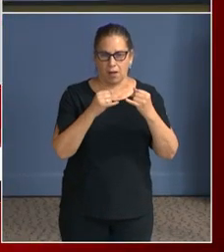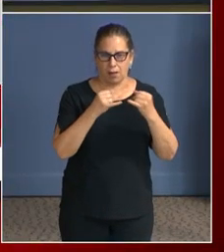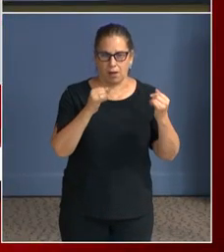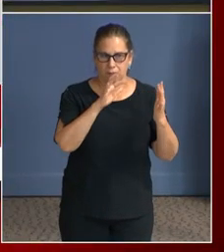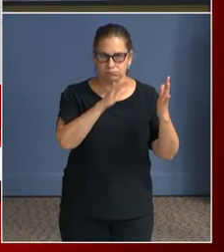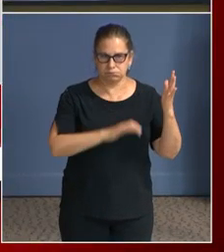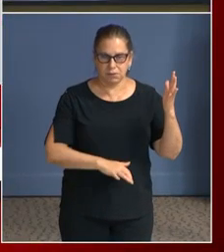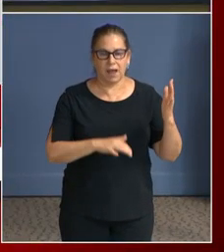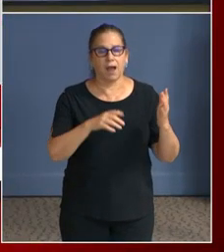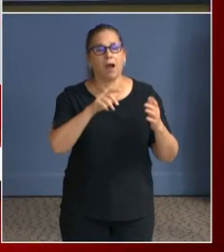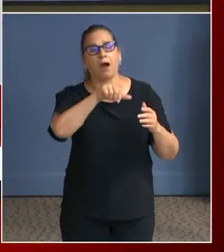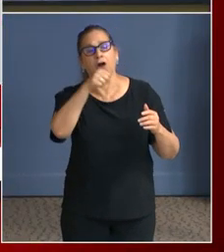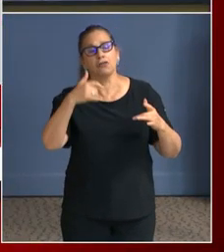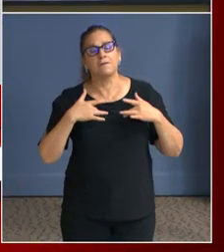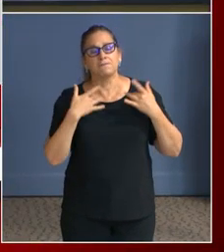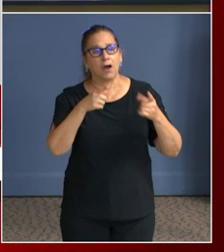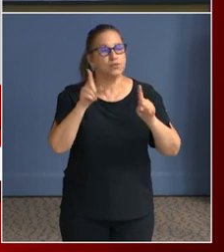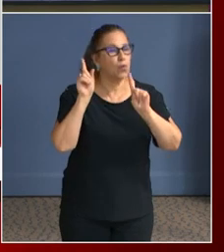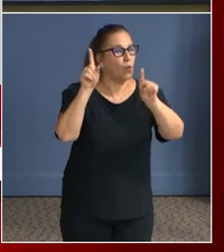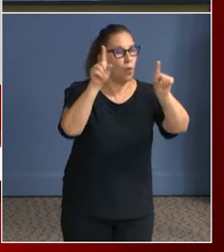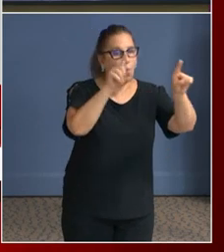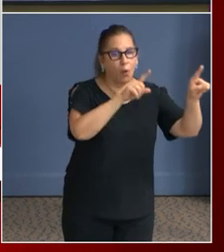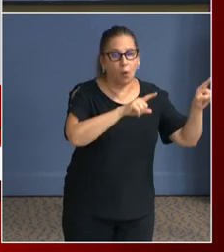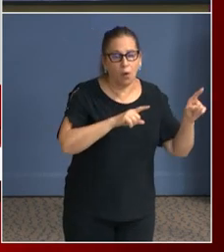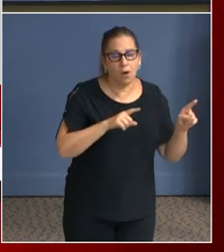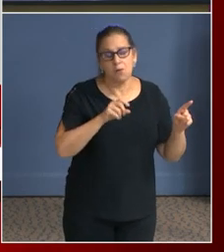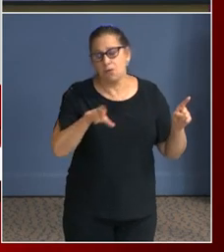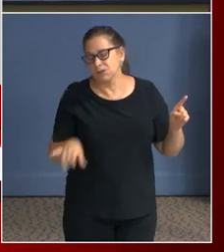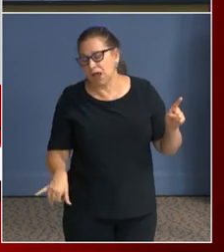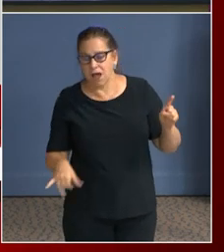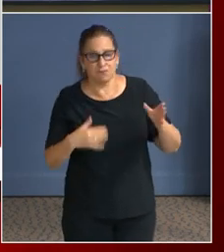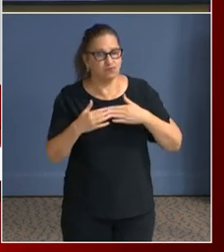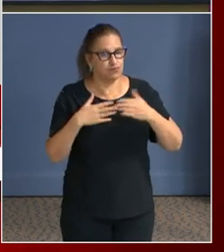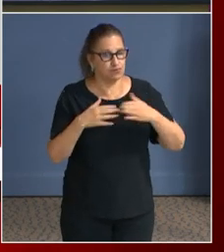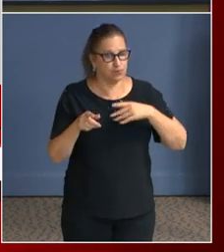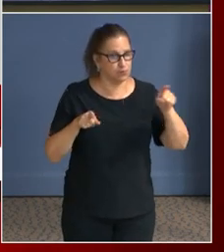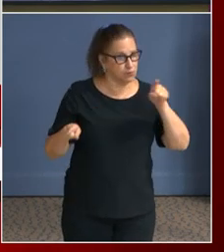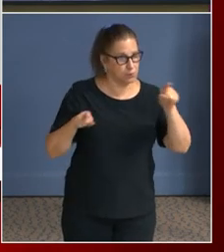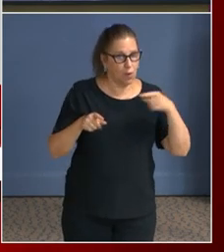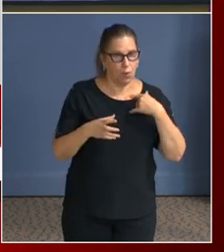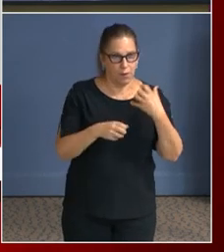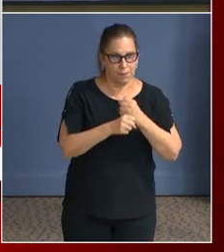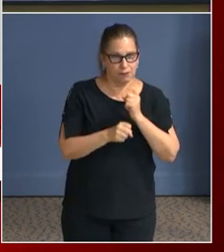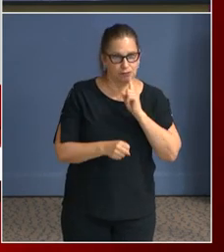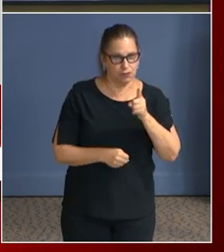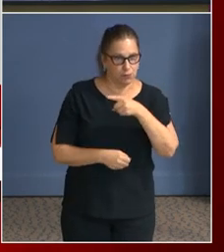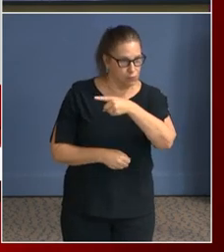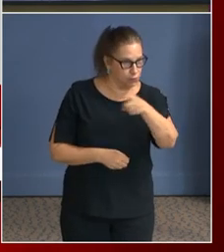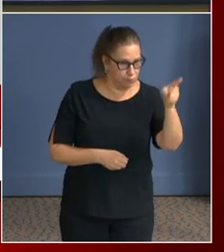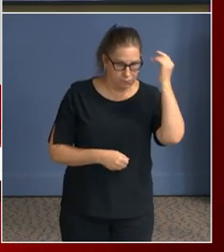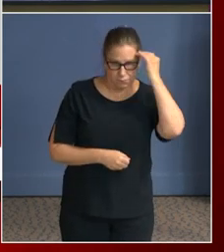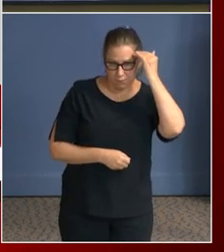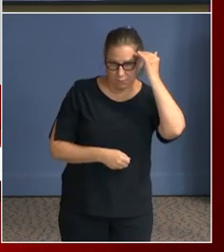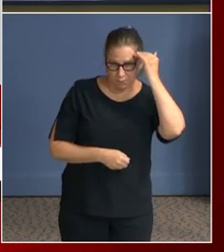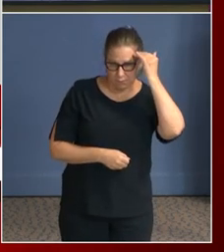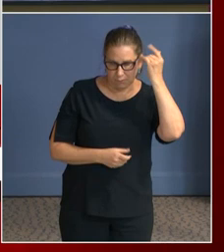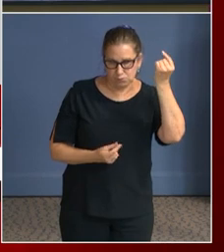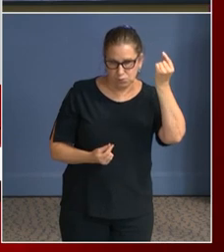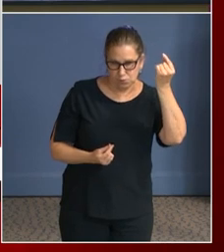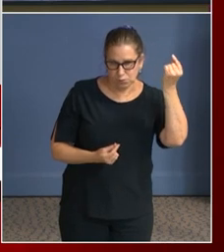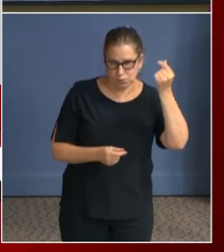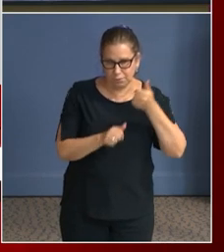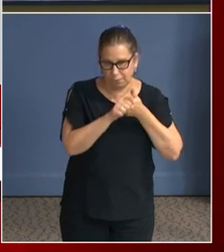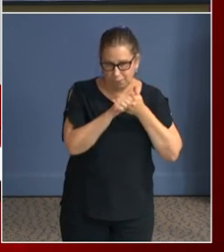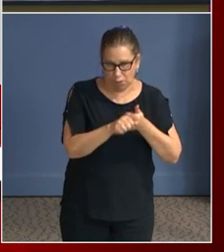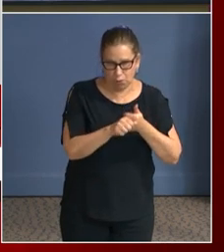attending at another person's home to ensure that you are following the best